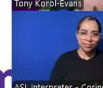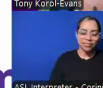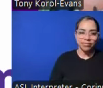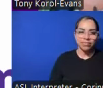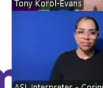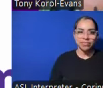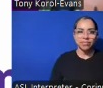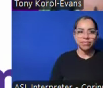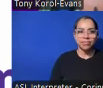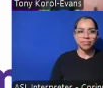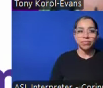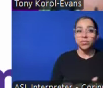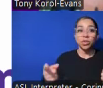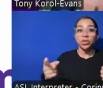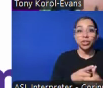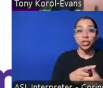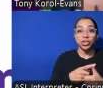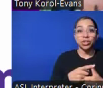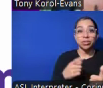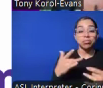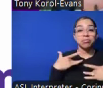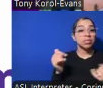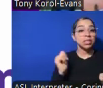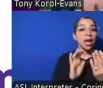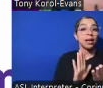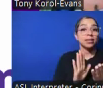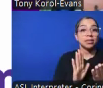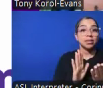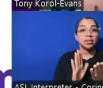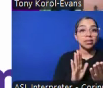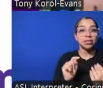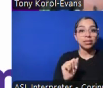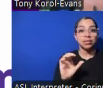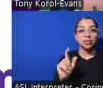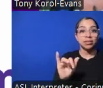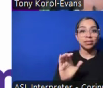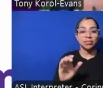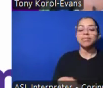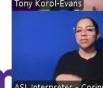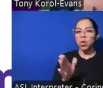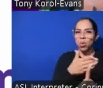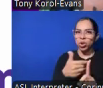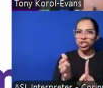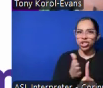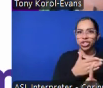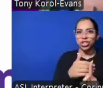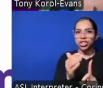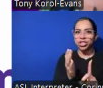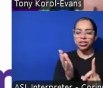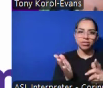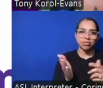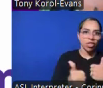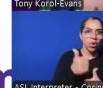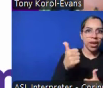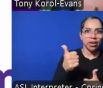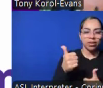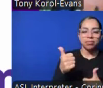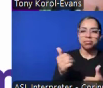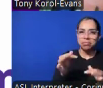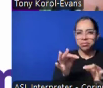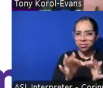first tactic is using coercion and threats. These are, that is fairly simple to understand,